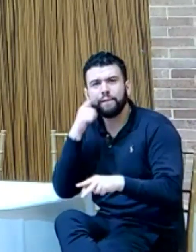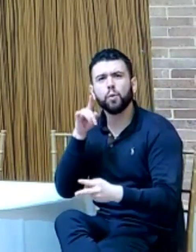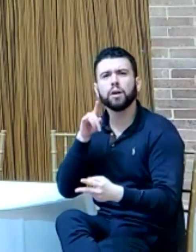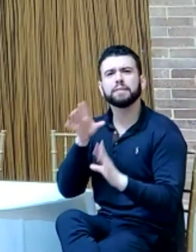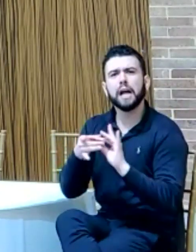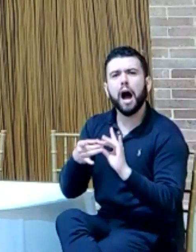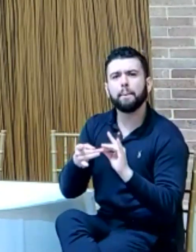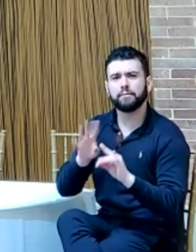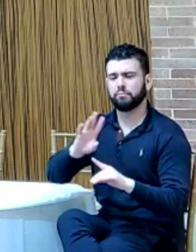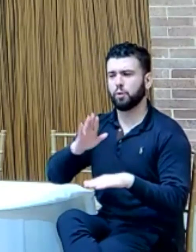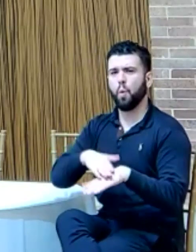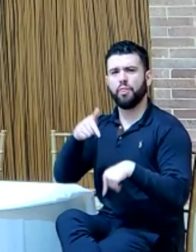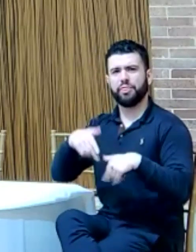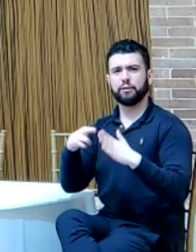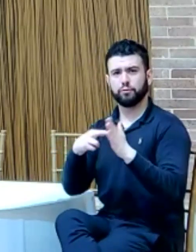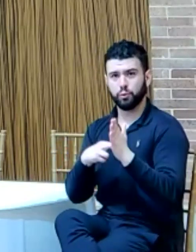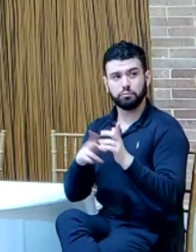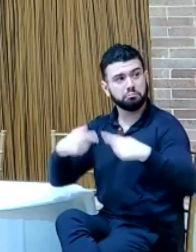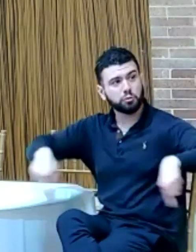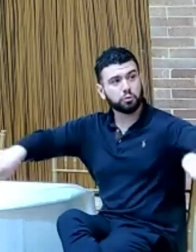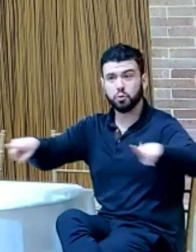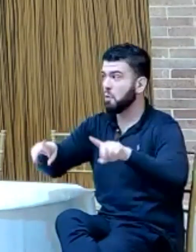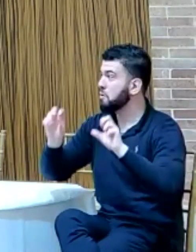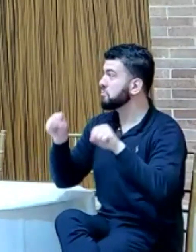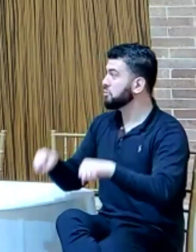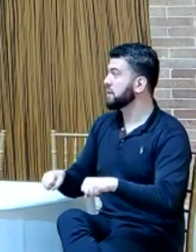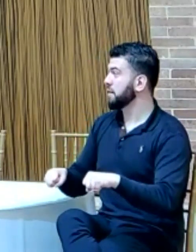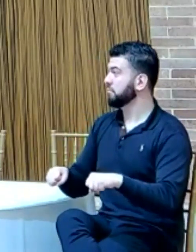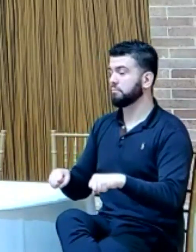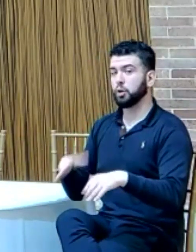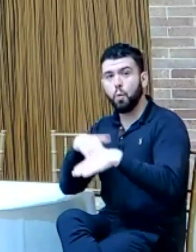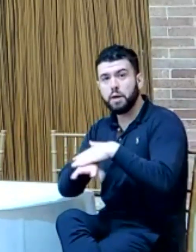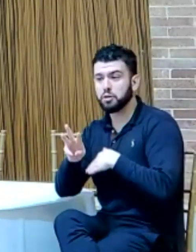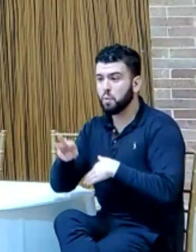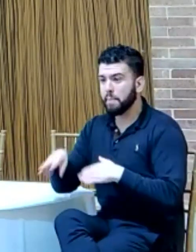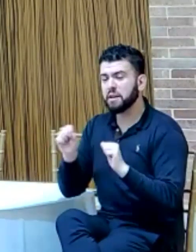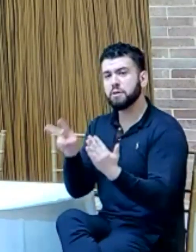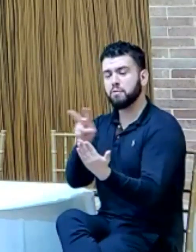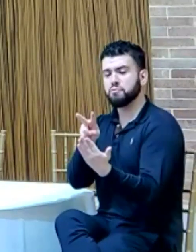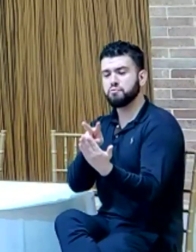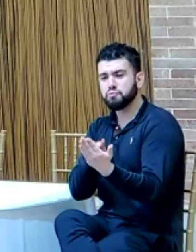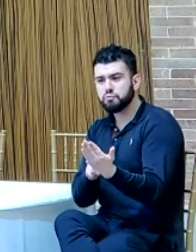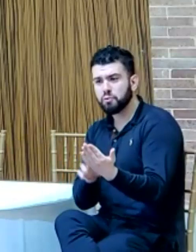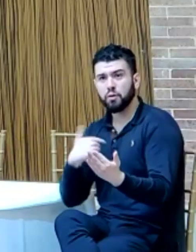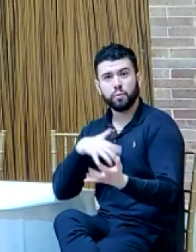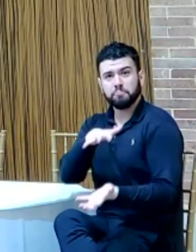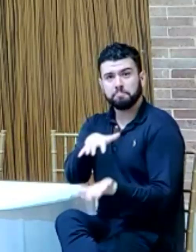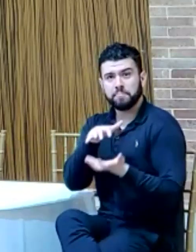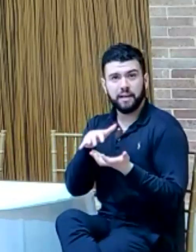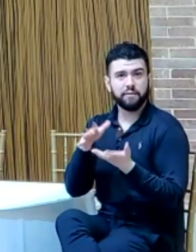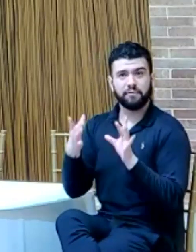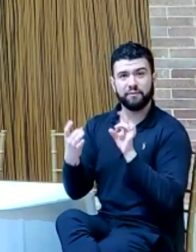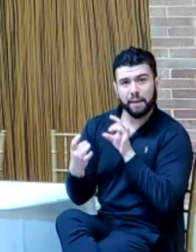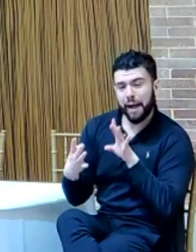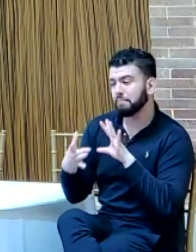Iz I certainly invite each and every one of you to go to the website we're taking public comments from folks like you all the way up to